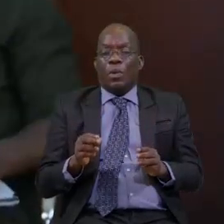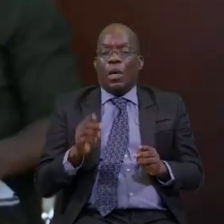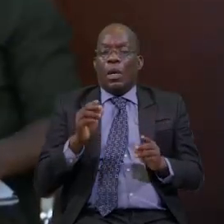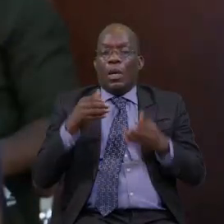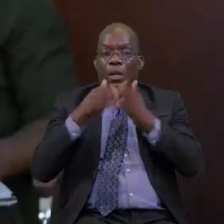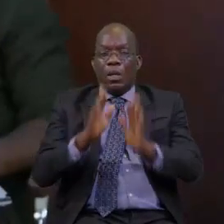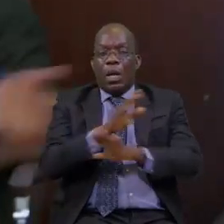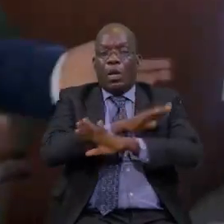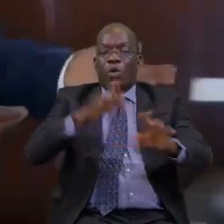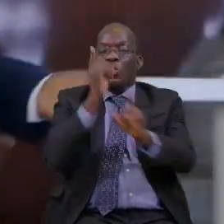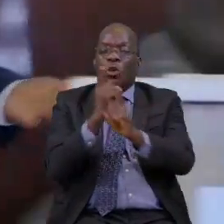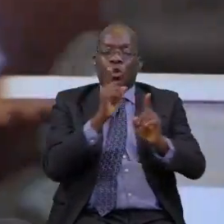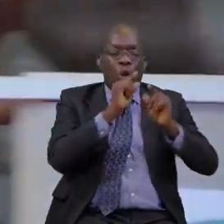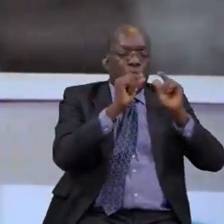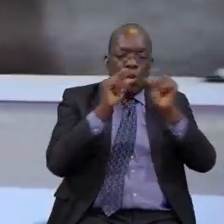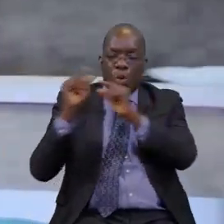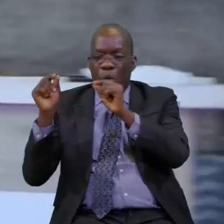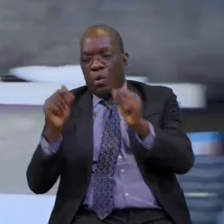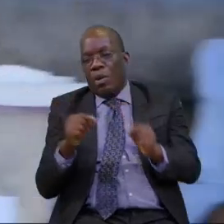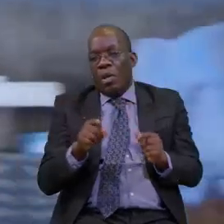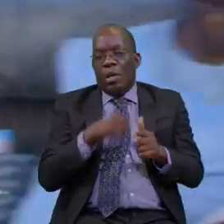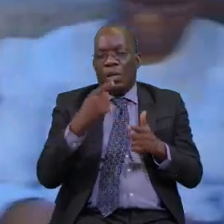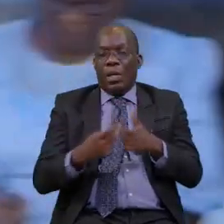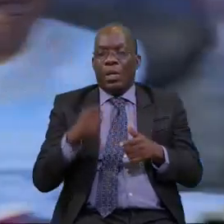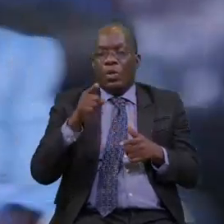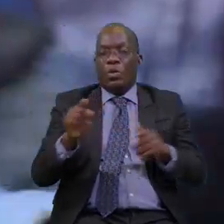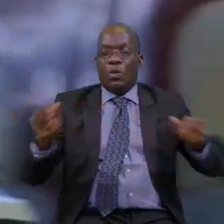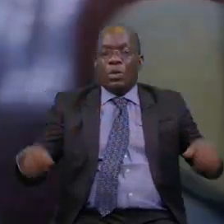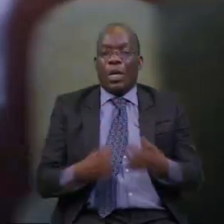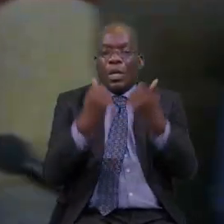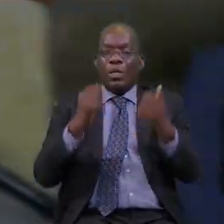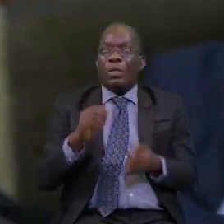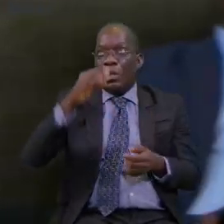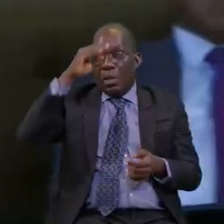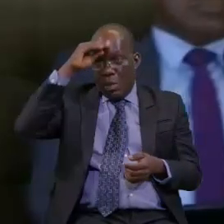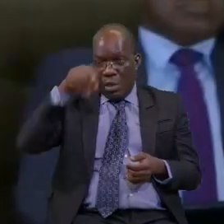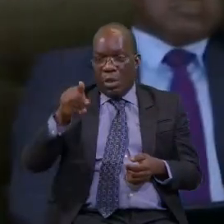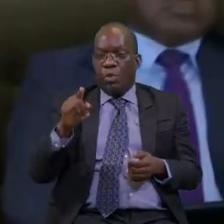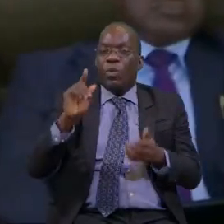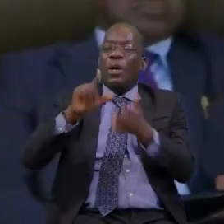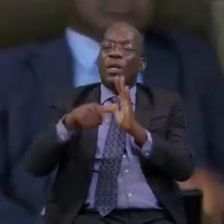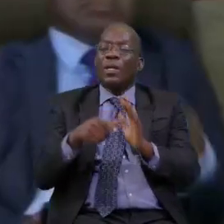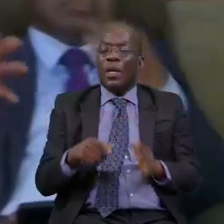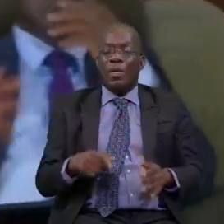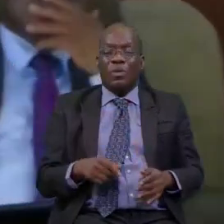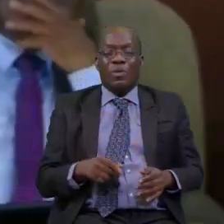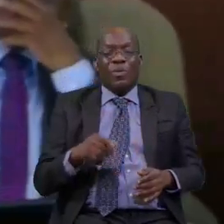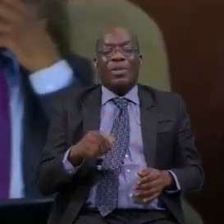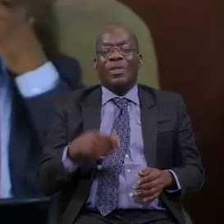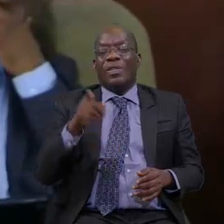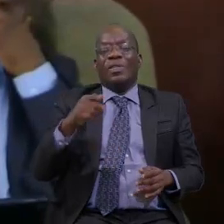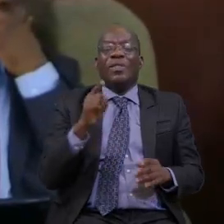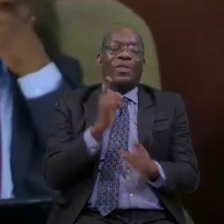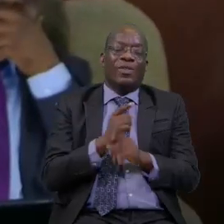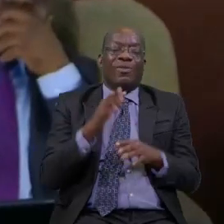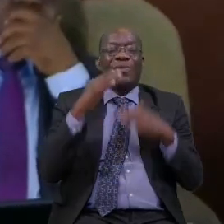and talk, and then you challenge him later. Oh, he said it was just a free moment in my